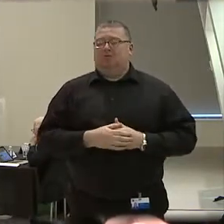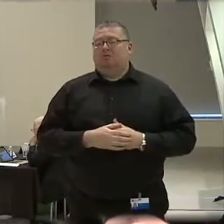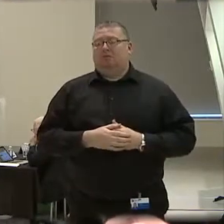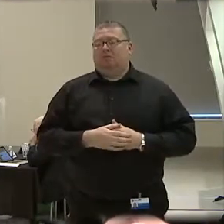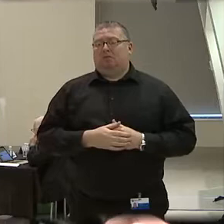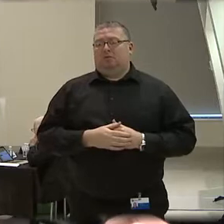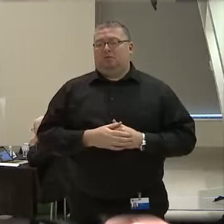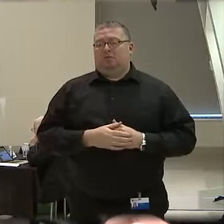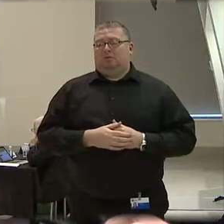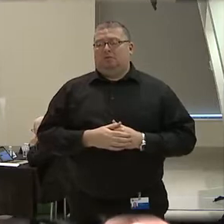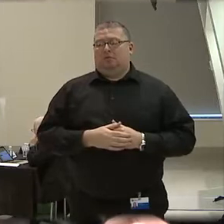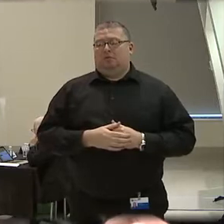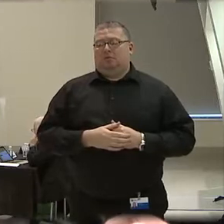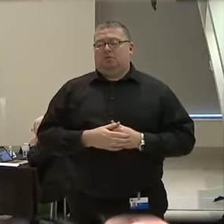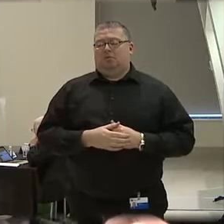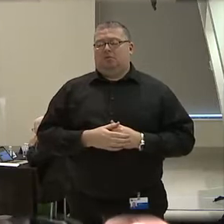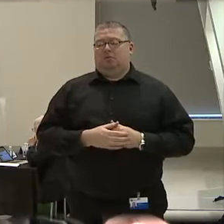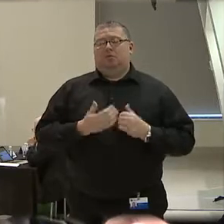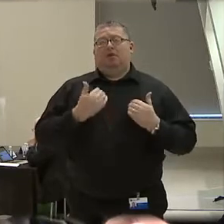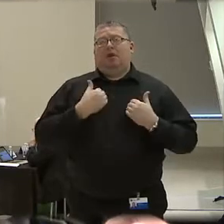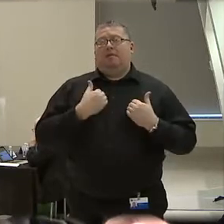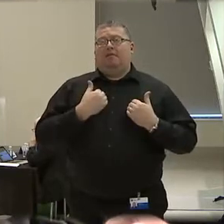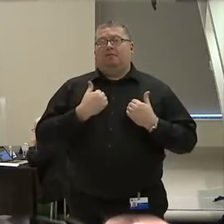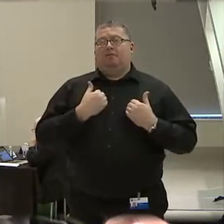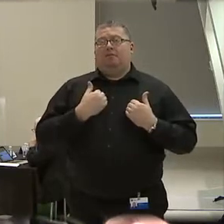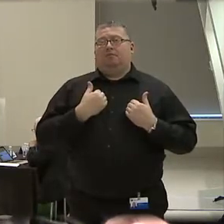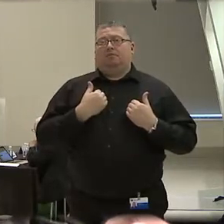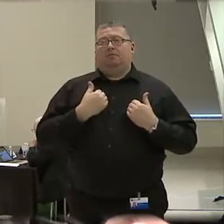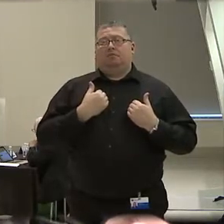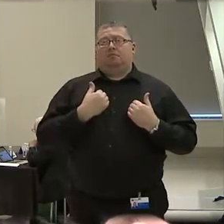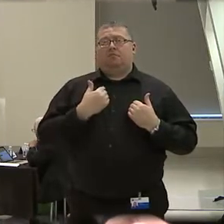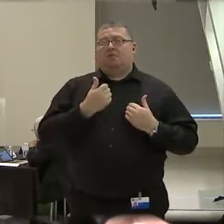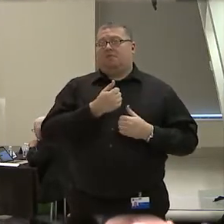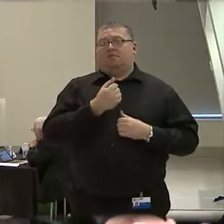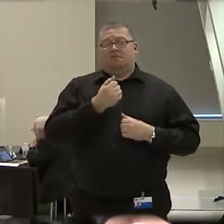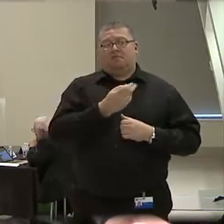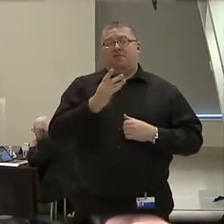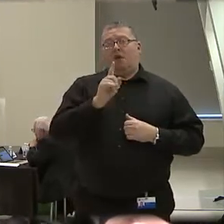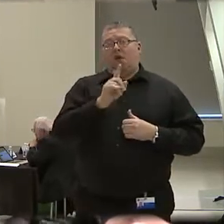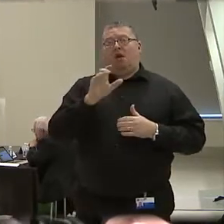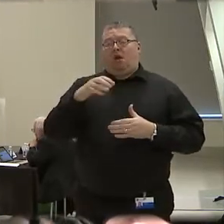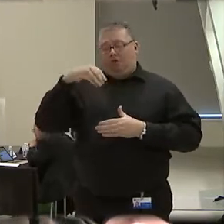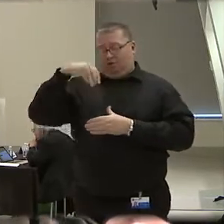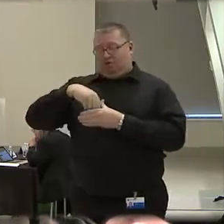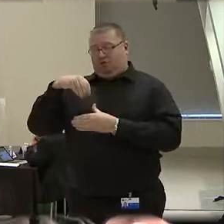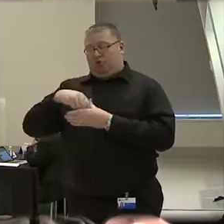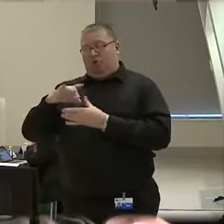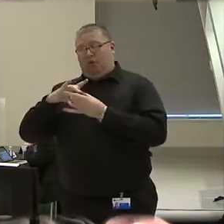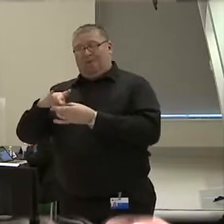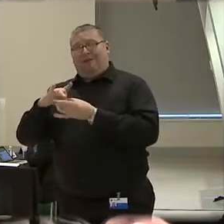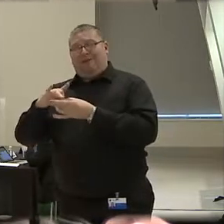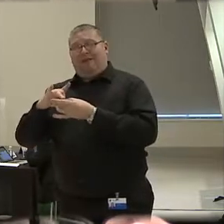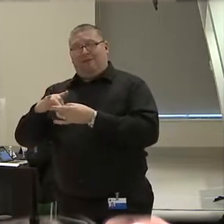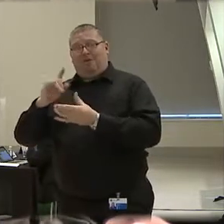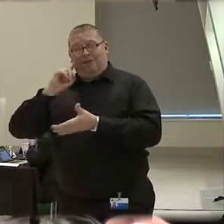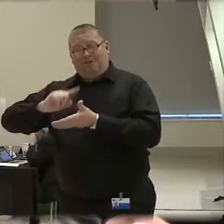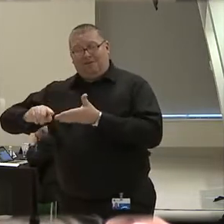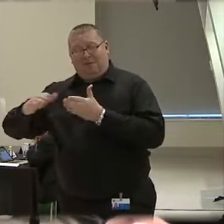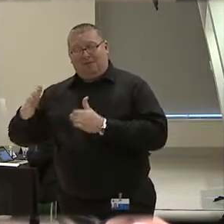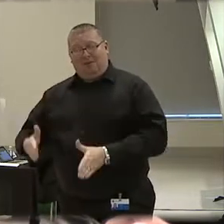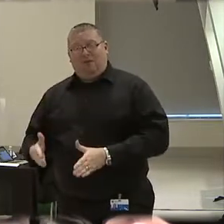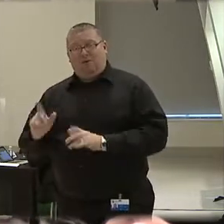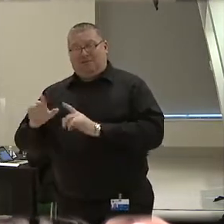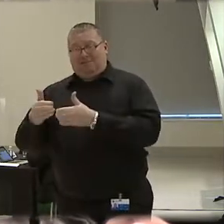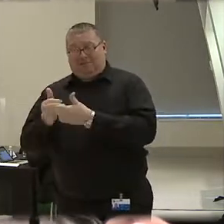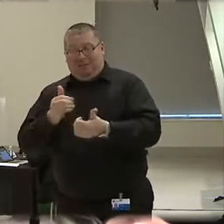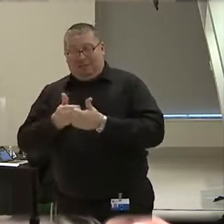having several hundred internal affairs investigators, having a complete separate division of almost 100 investigators